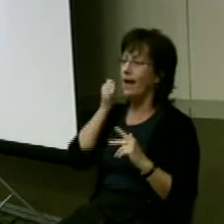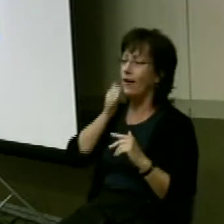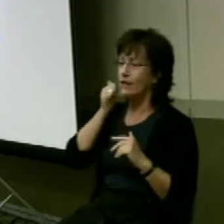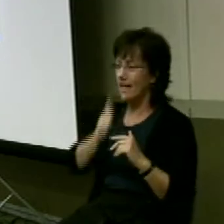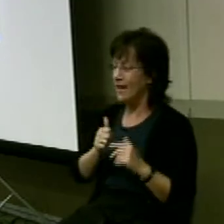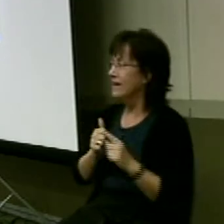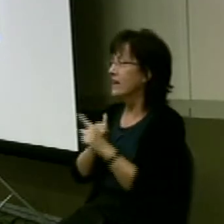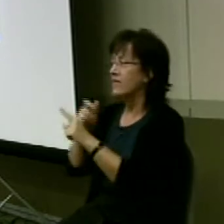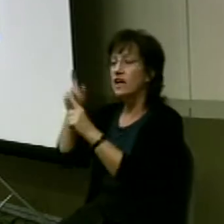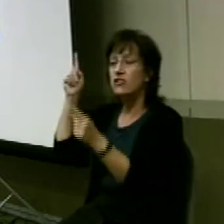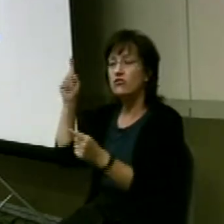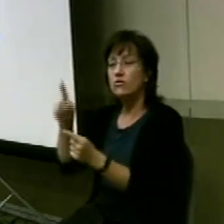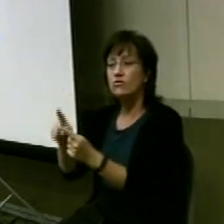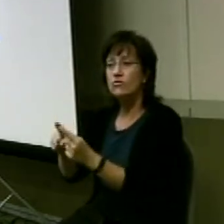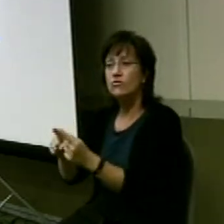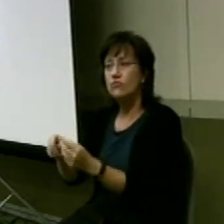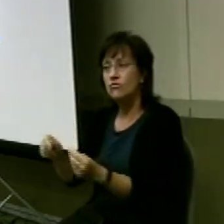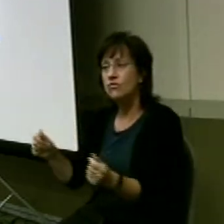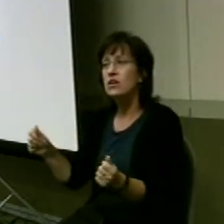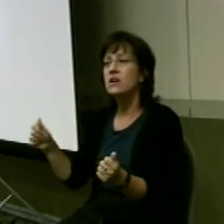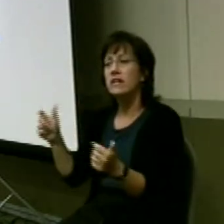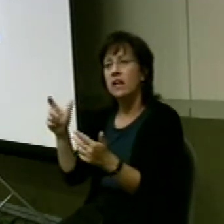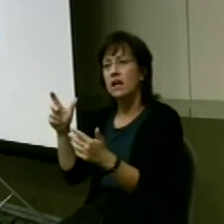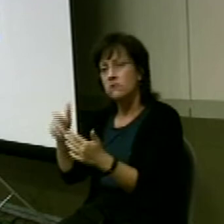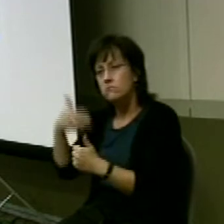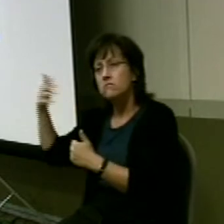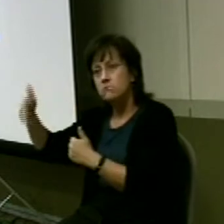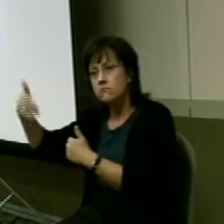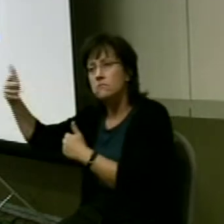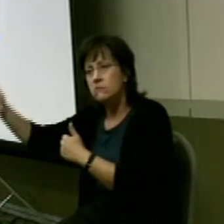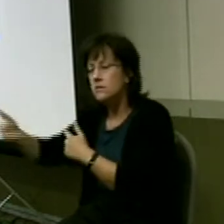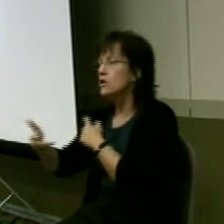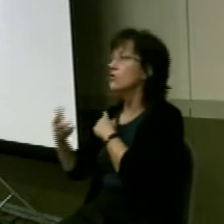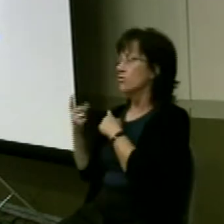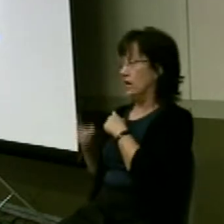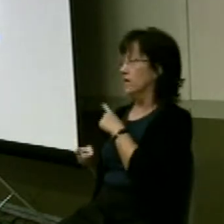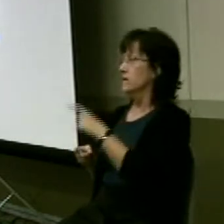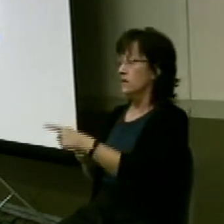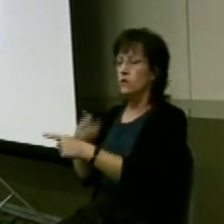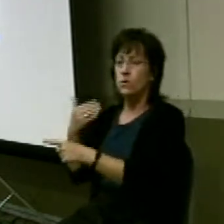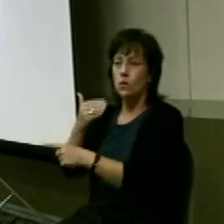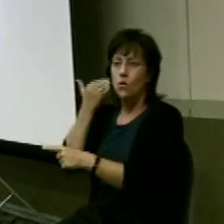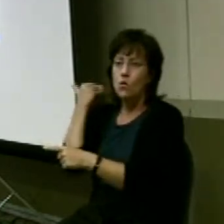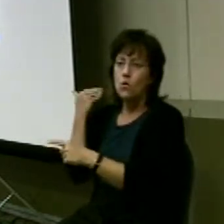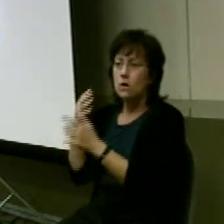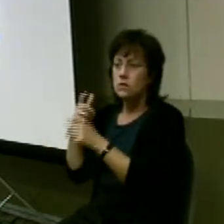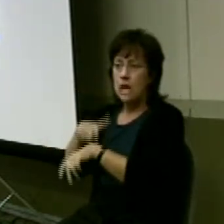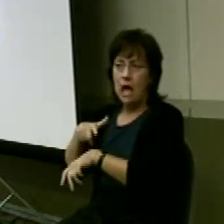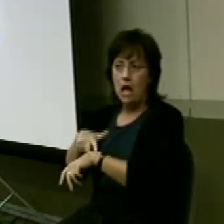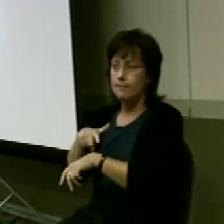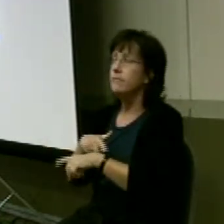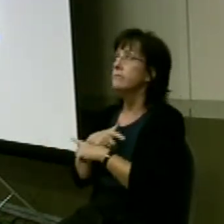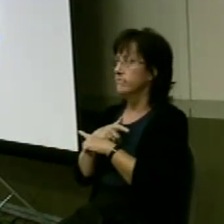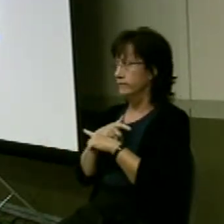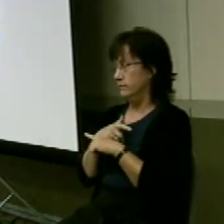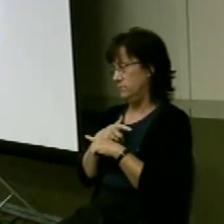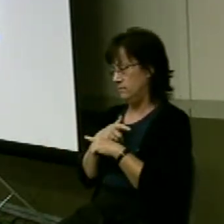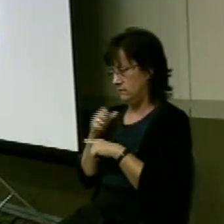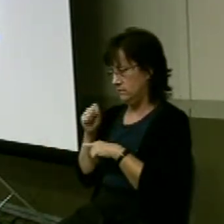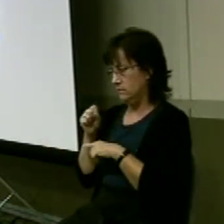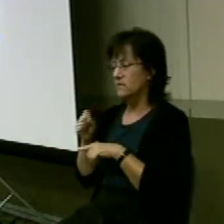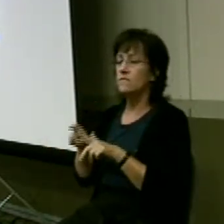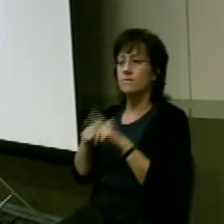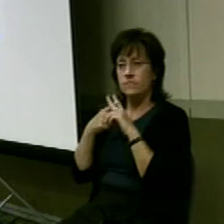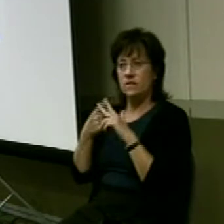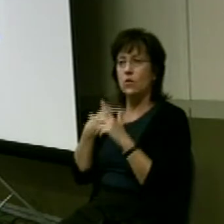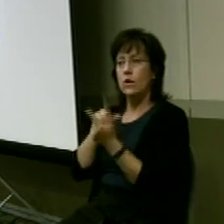Every day. At the very beginning, it was every day. kind of weaned off of that. Yes. And then it was But it was still, really hog your time.